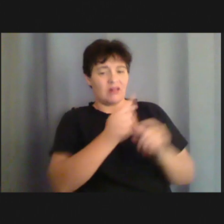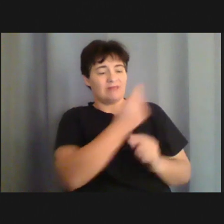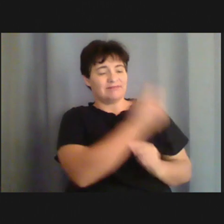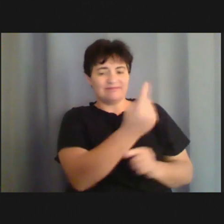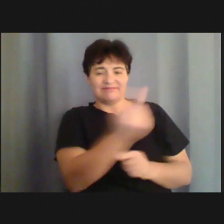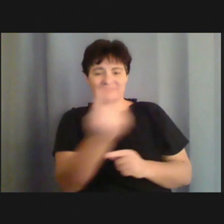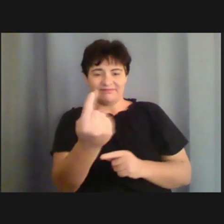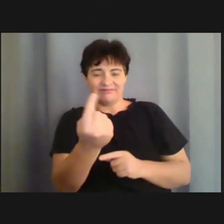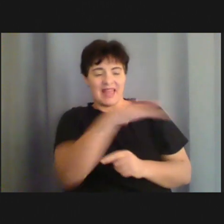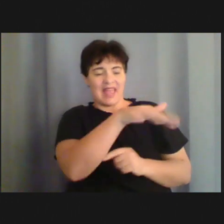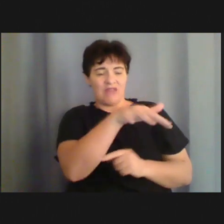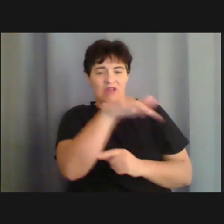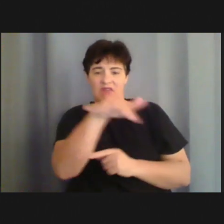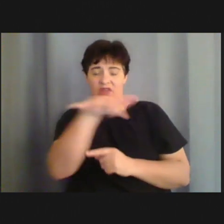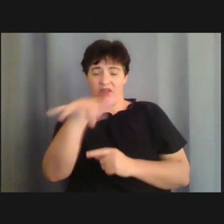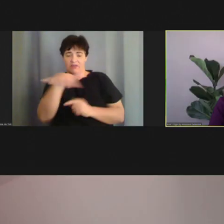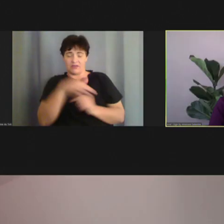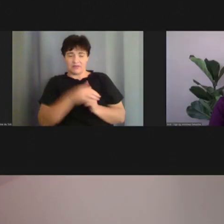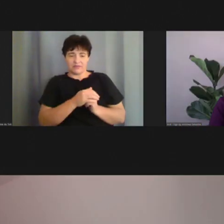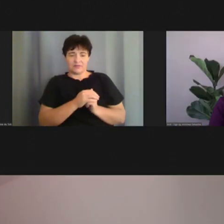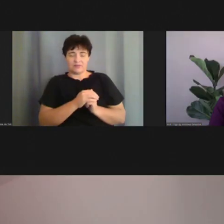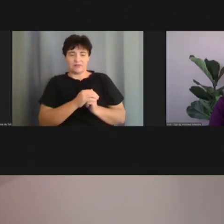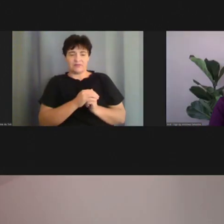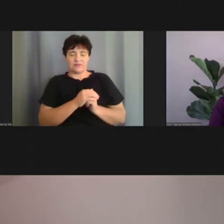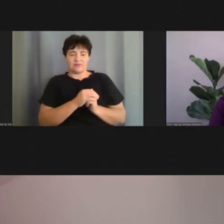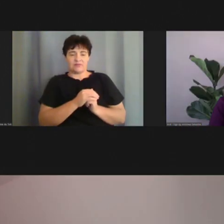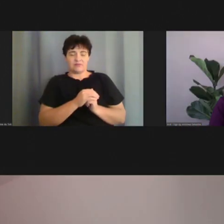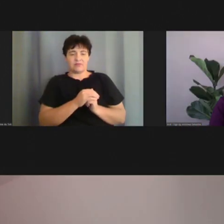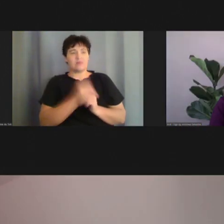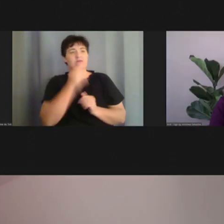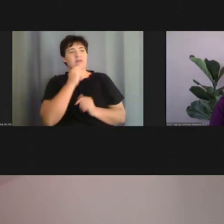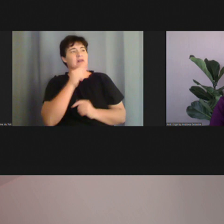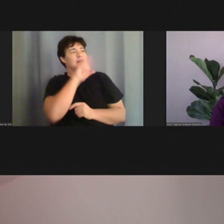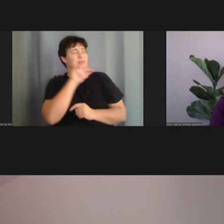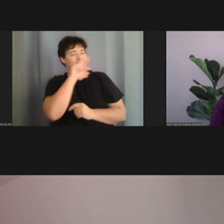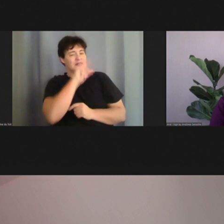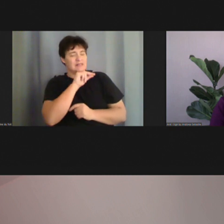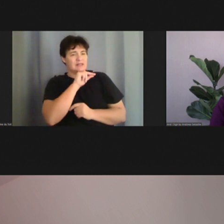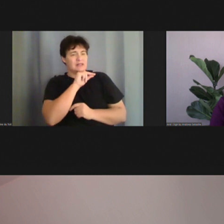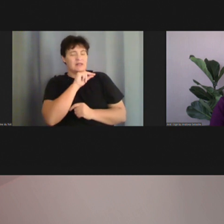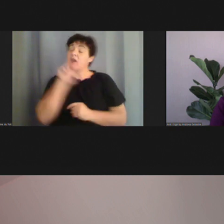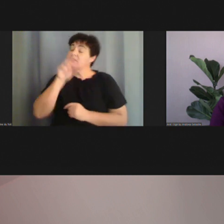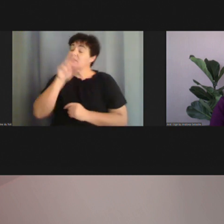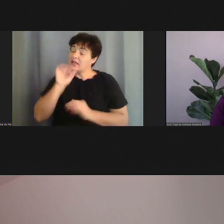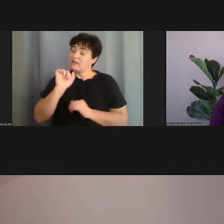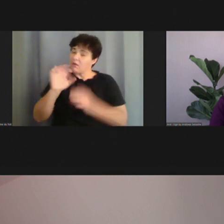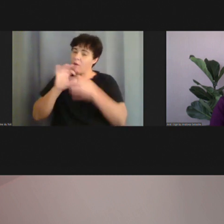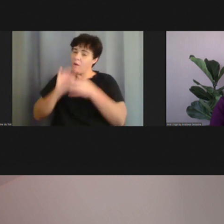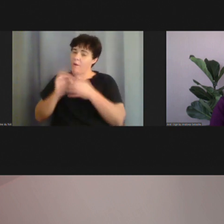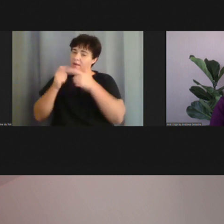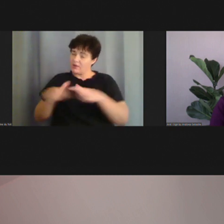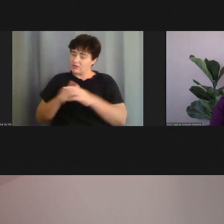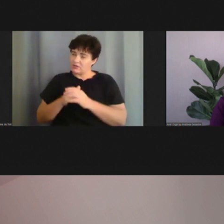in every form. Now you talk about speaking that sign language is your home language. Why is